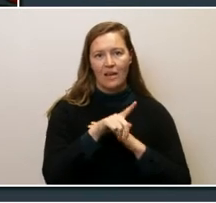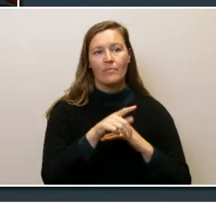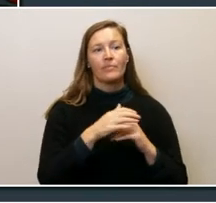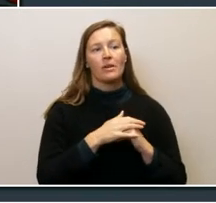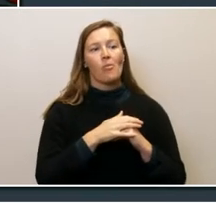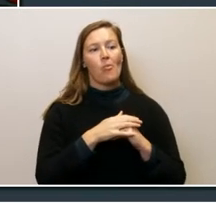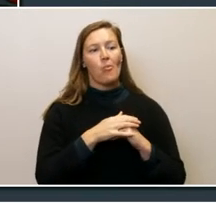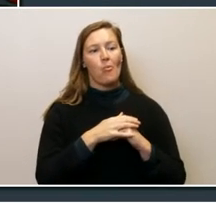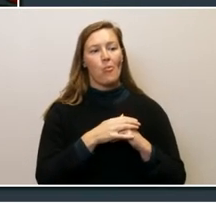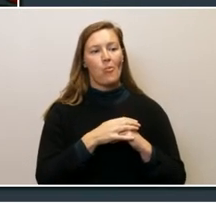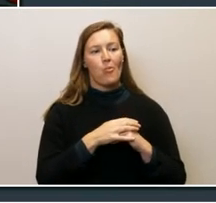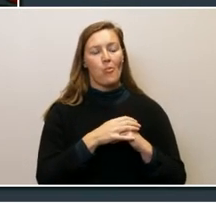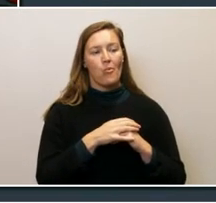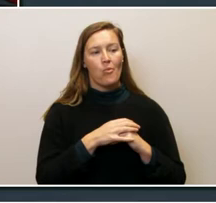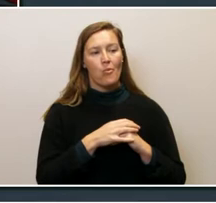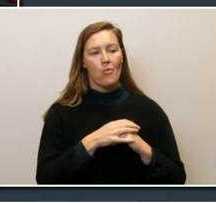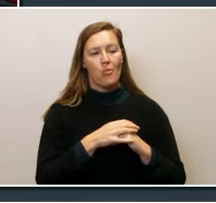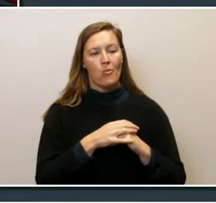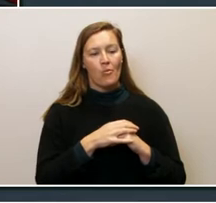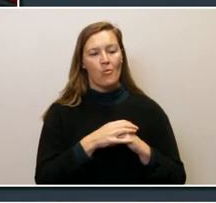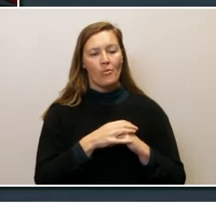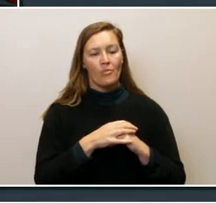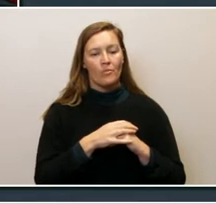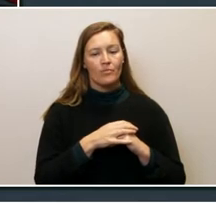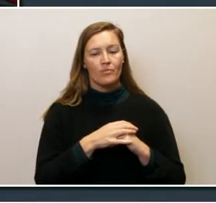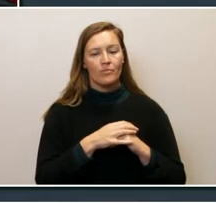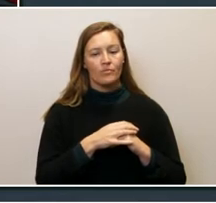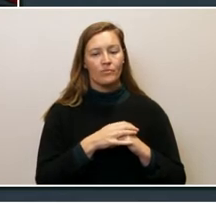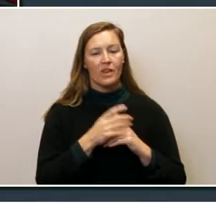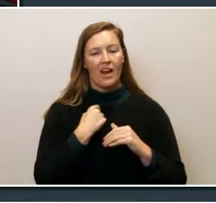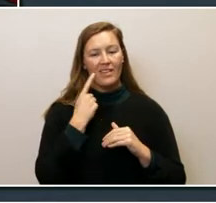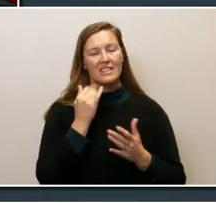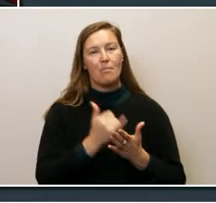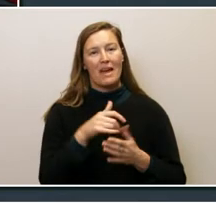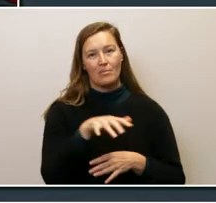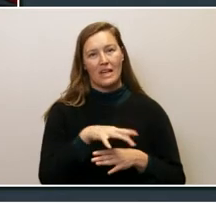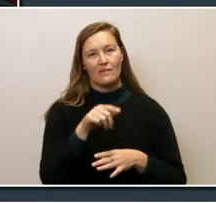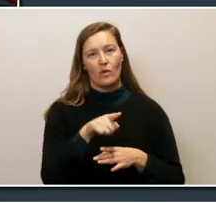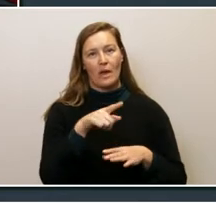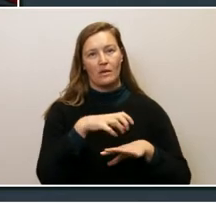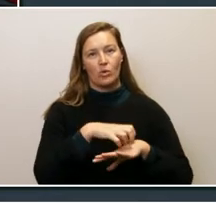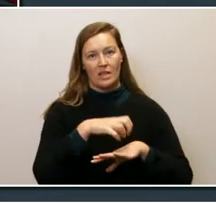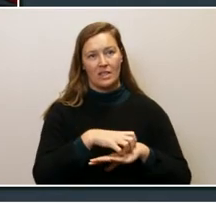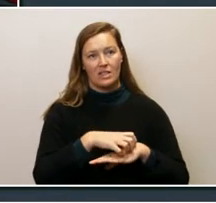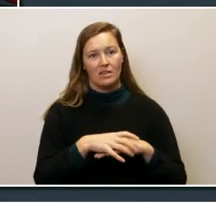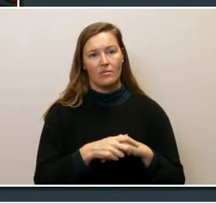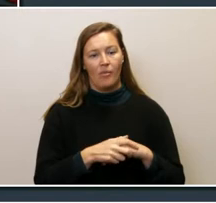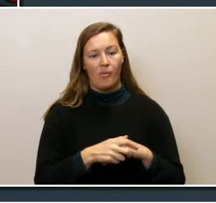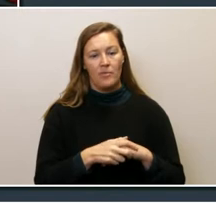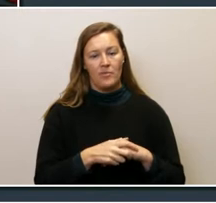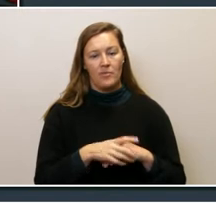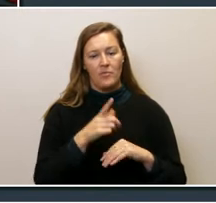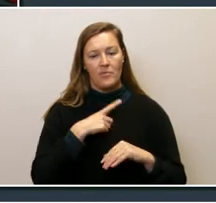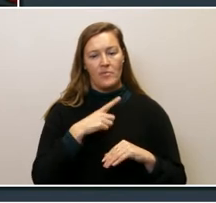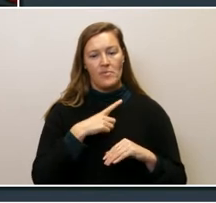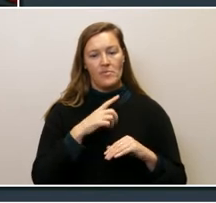then I would have called that out years ago. I just think it is very, very poorly located. I do not believe it's a NIMBY issue because I've